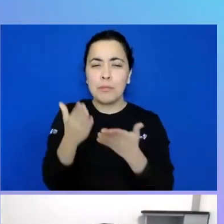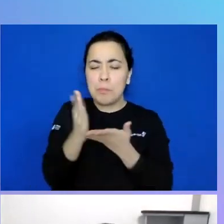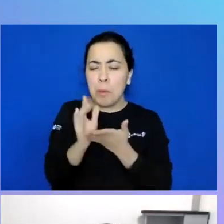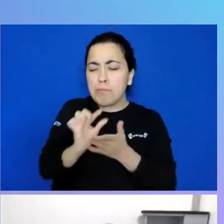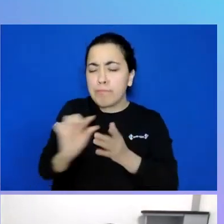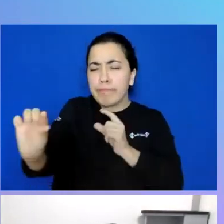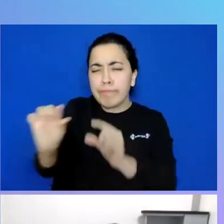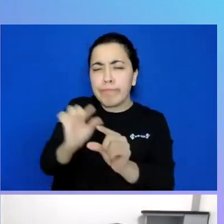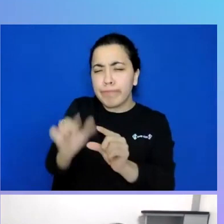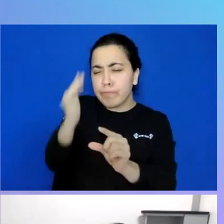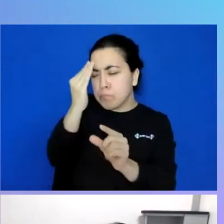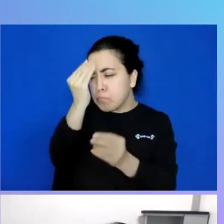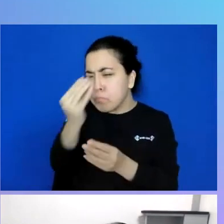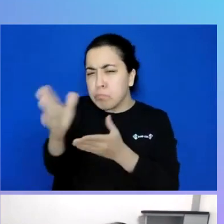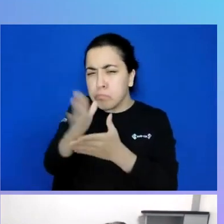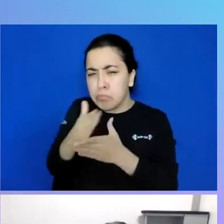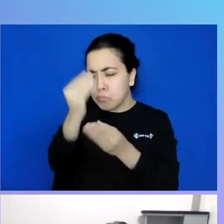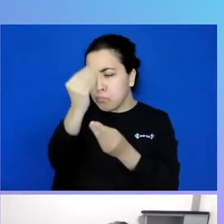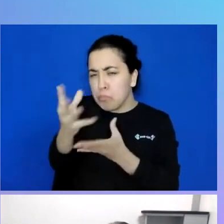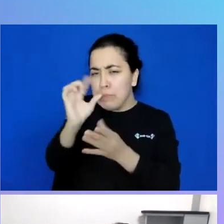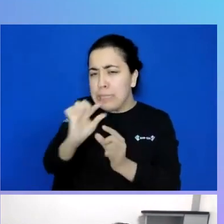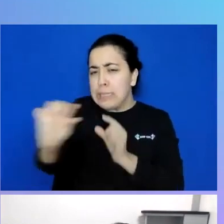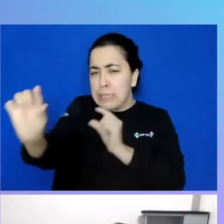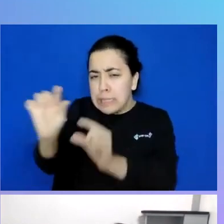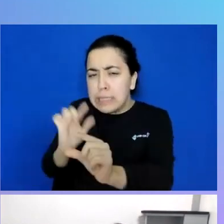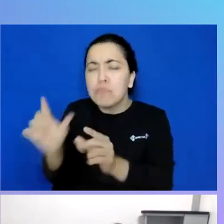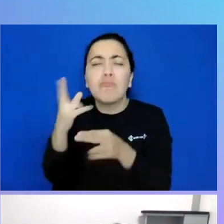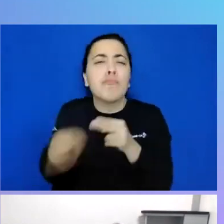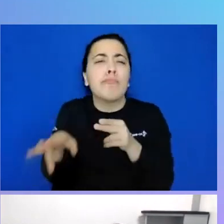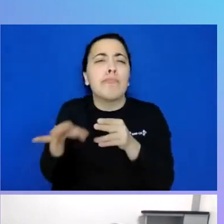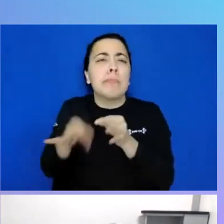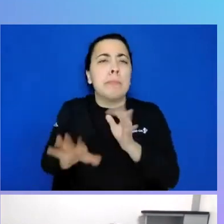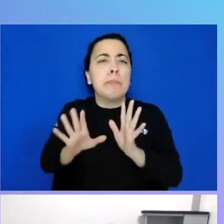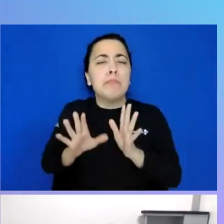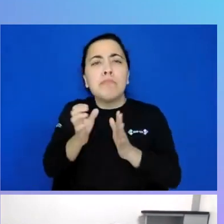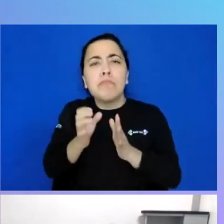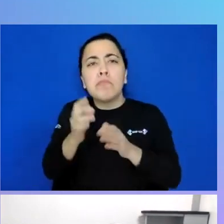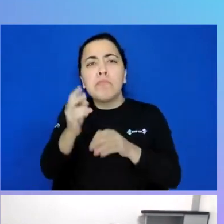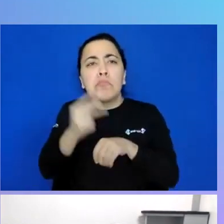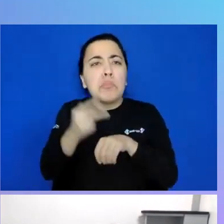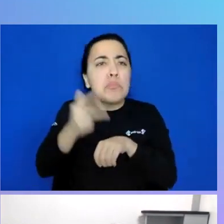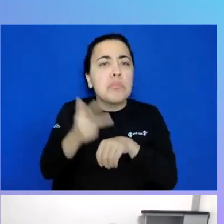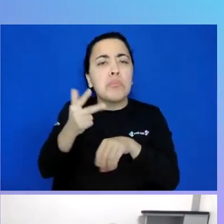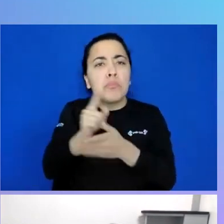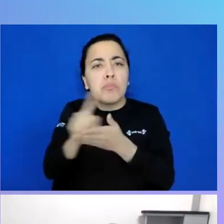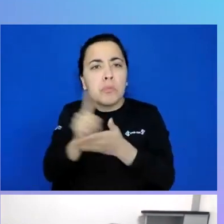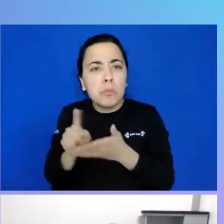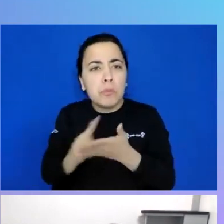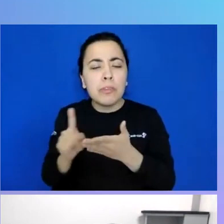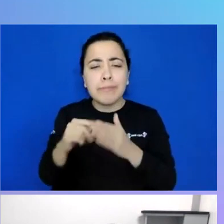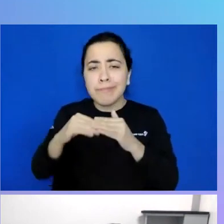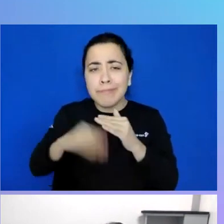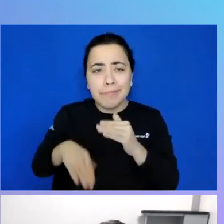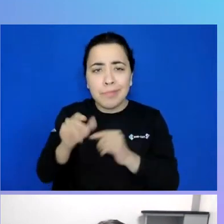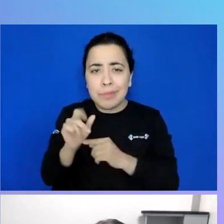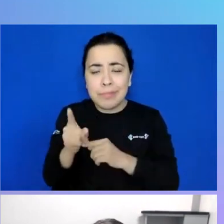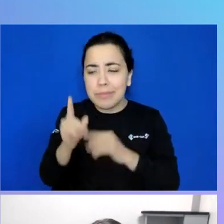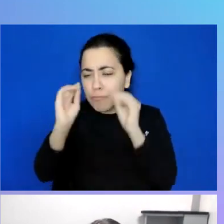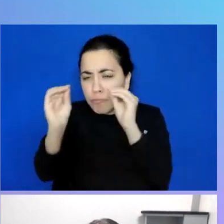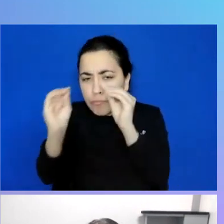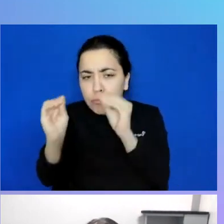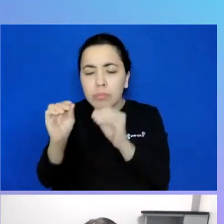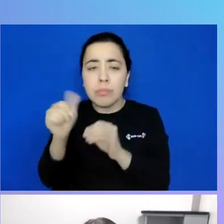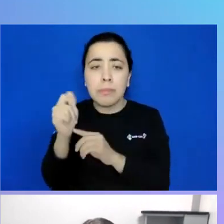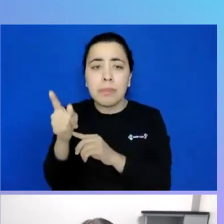transfers, a couple times a week, keep them really, really, really short. Less than 20 minutes of teaching, 10 minutes for questions.